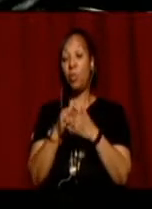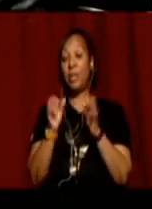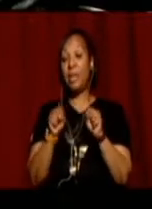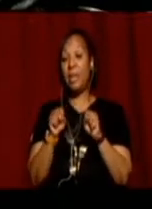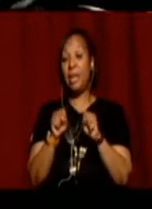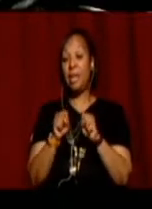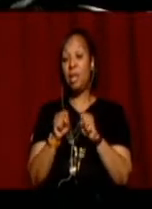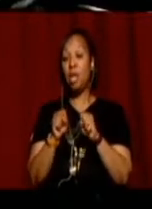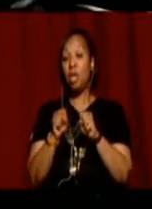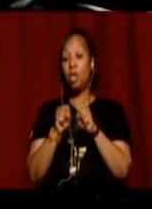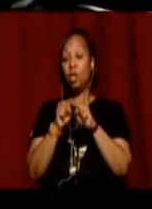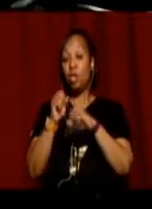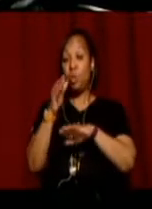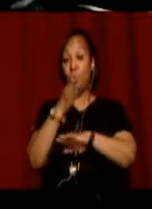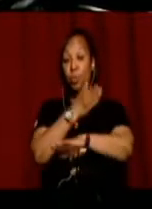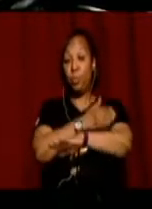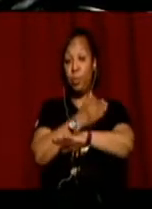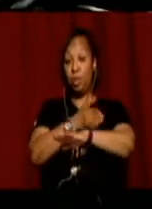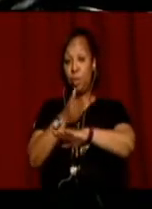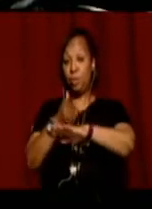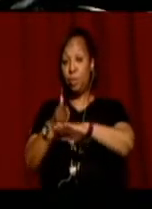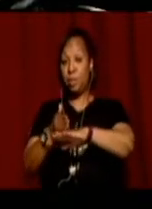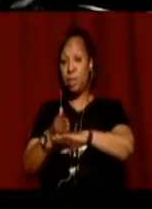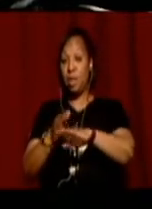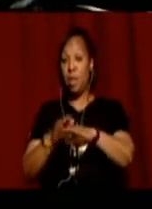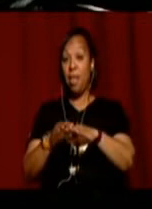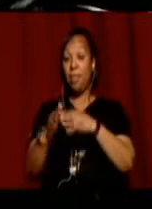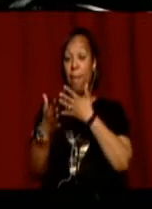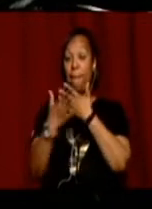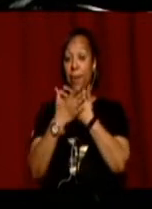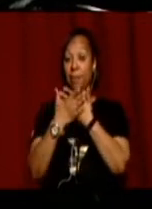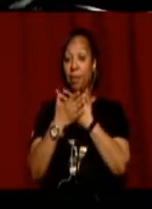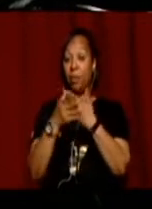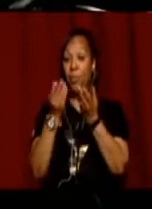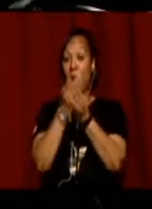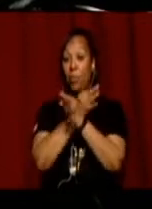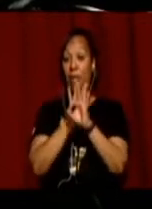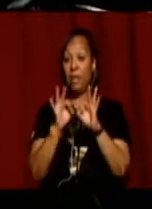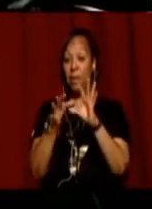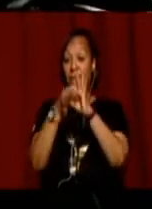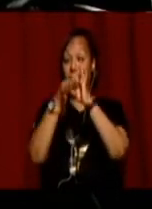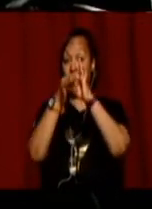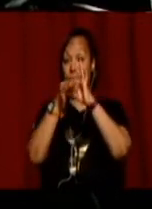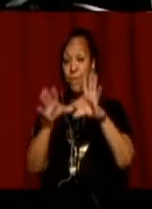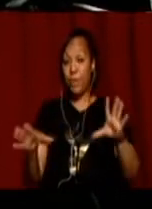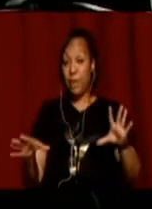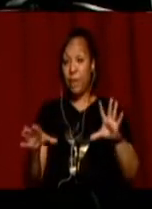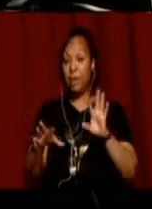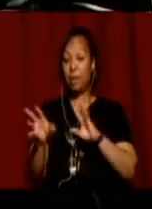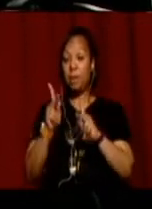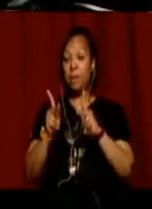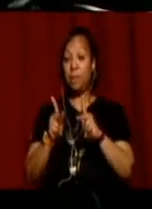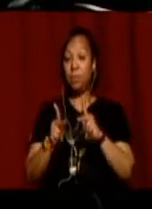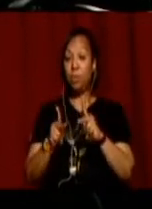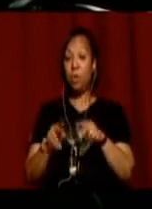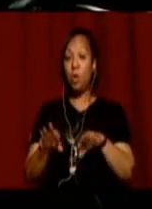to reduce the jail population, because it is a petri dish, by releasing those accused of nonviolent